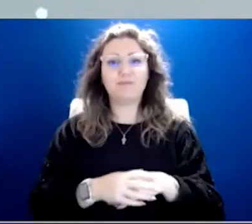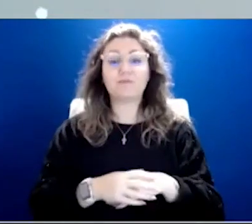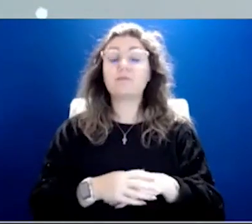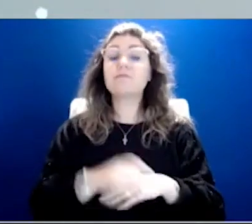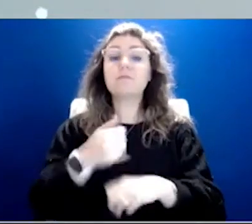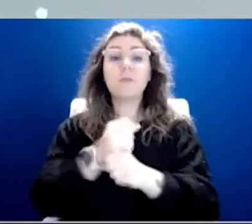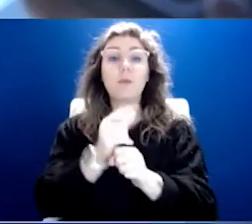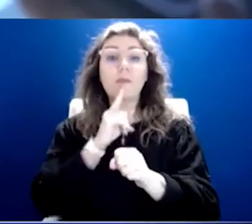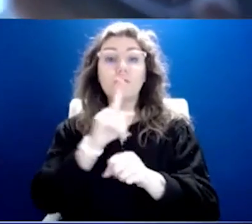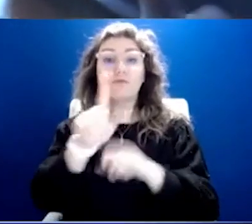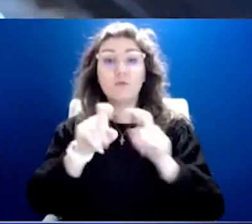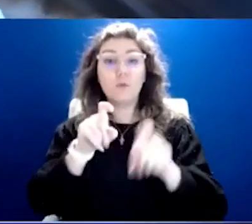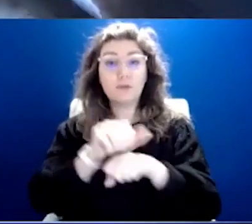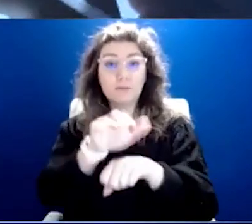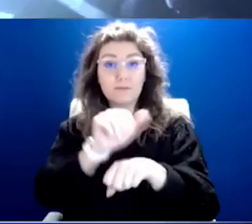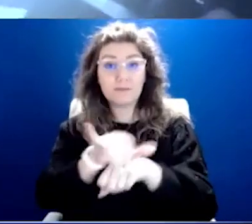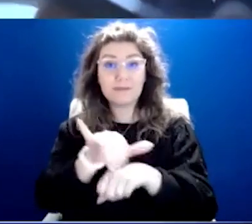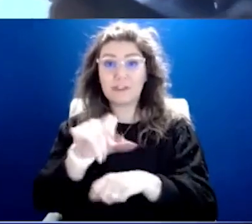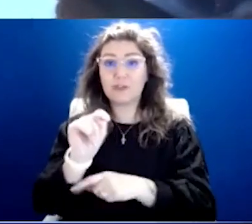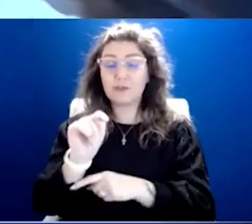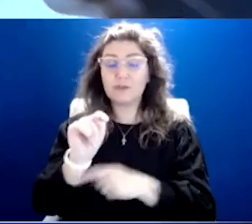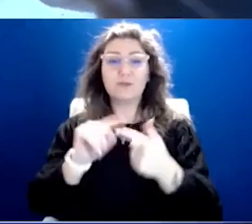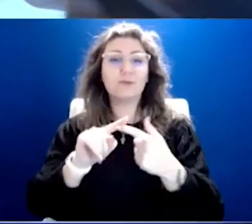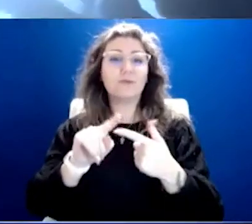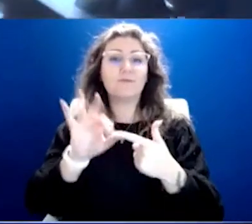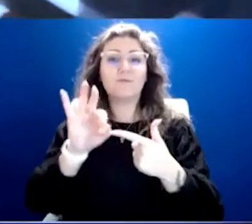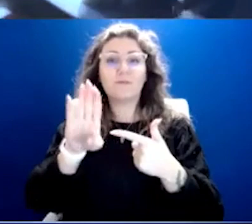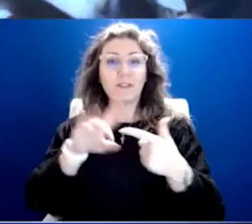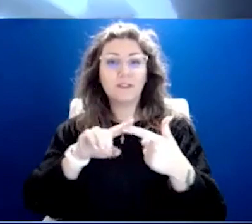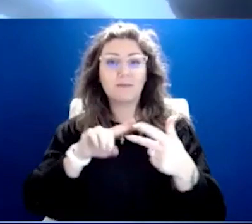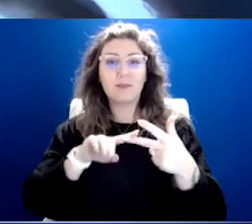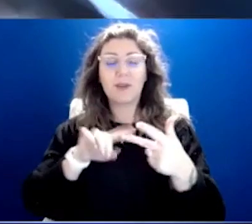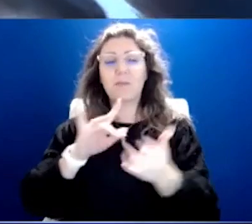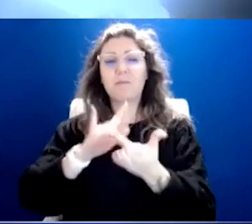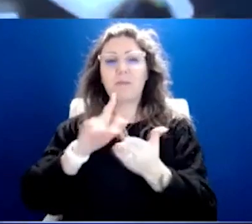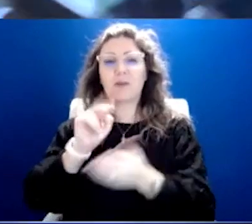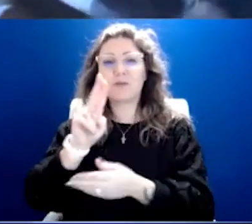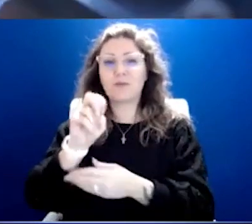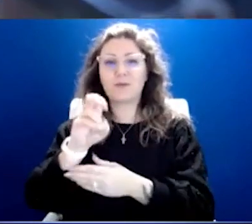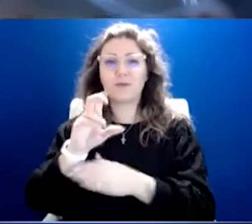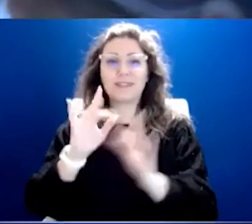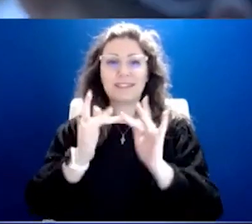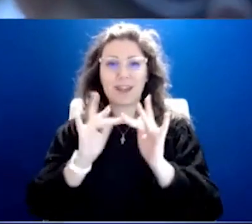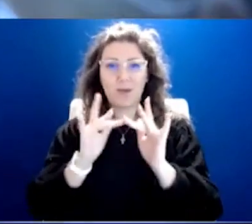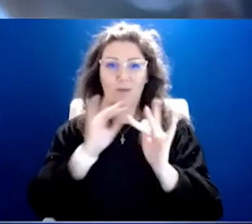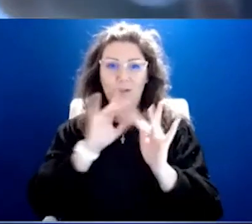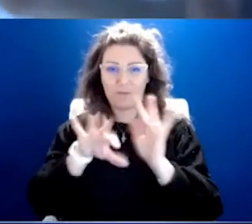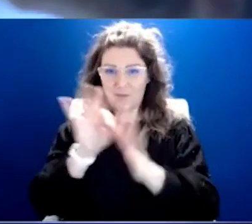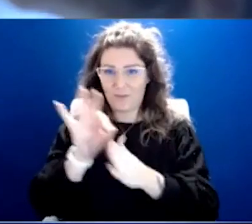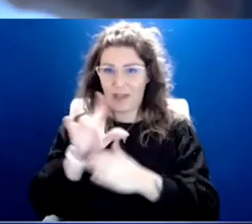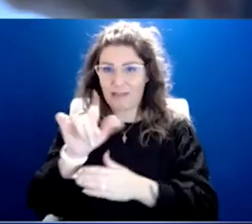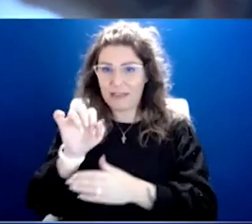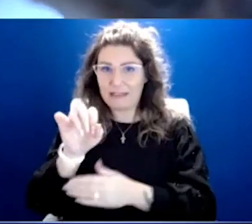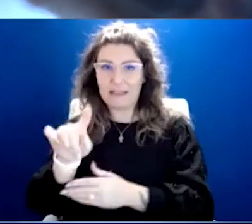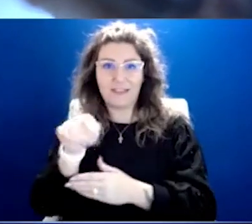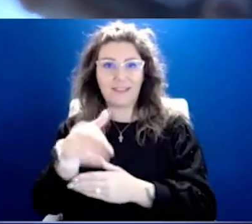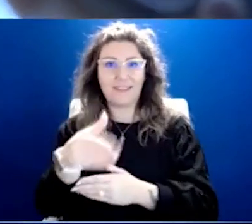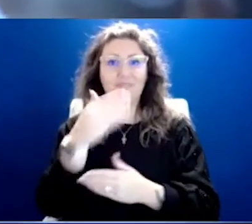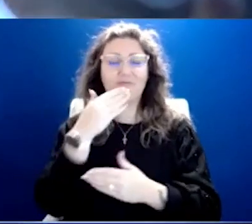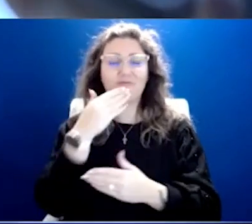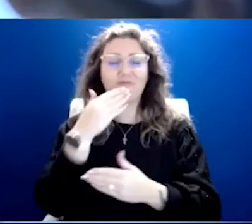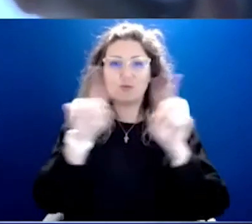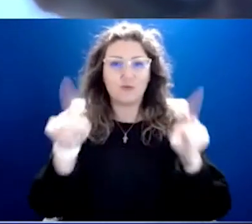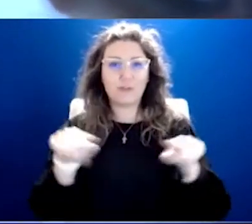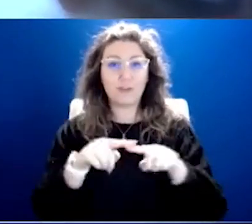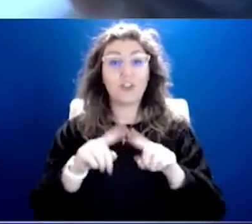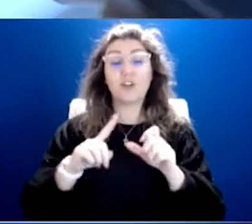into us on YouTube, Facebook, and on the Medical News Network. You can find links right there on your screen. But first, let's go to our